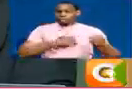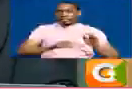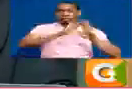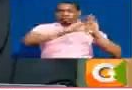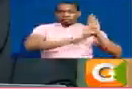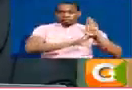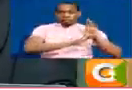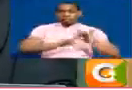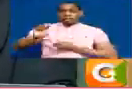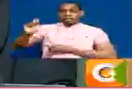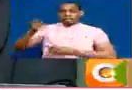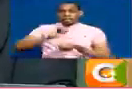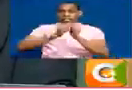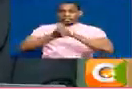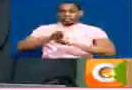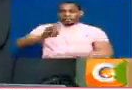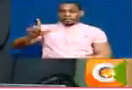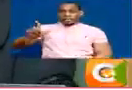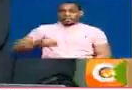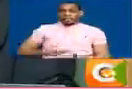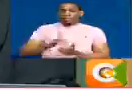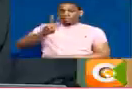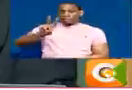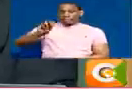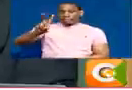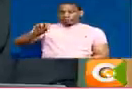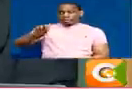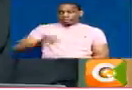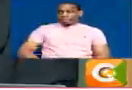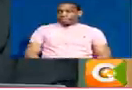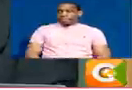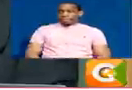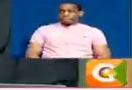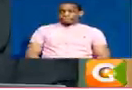of the Constitution of Kenya Amendment Bill 2020.